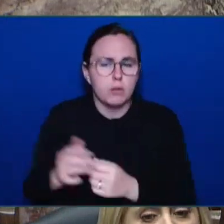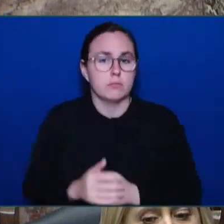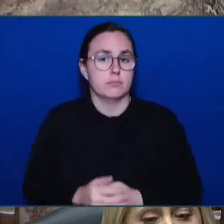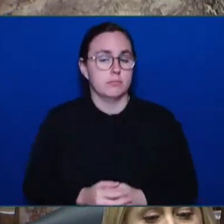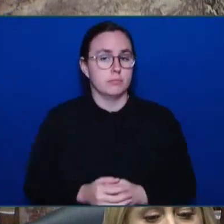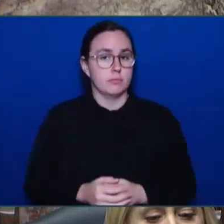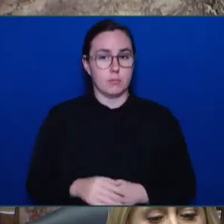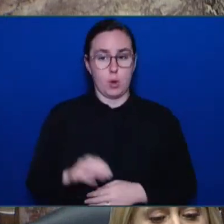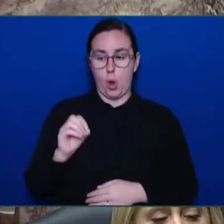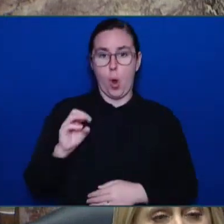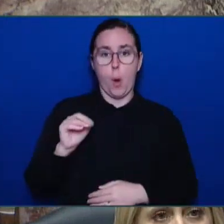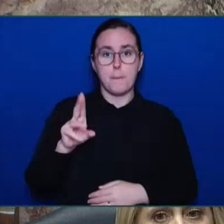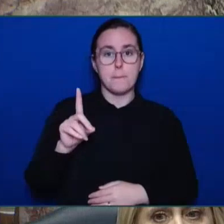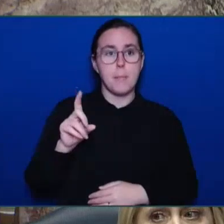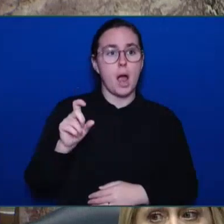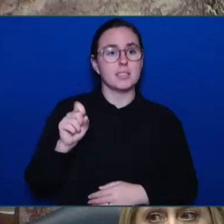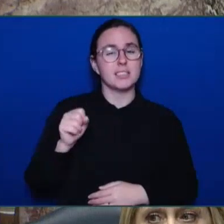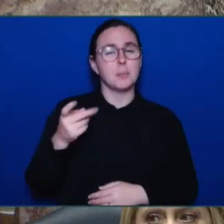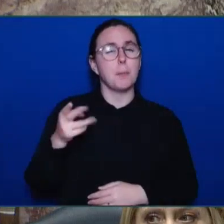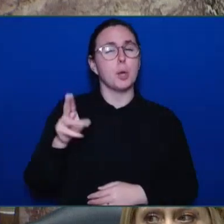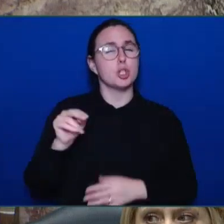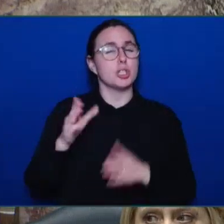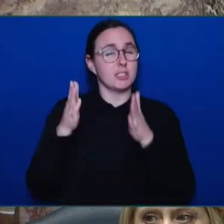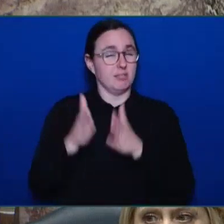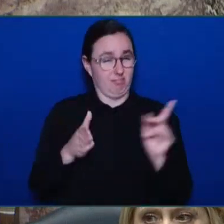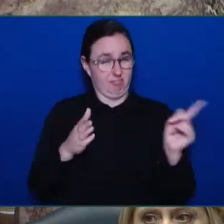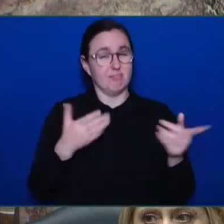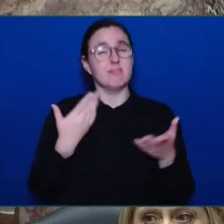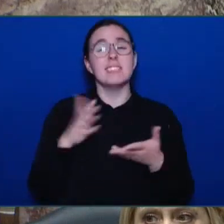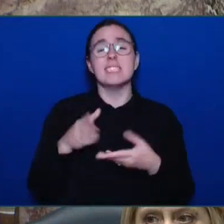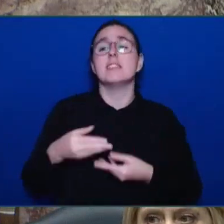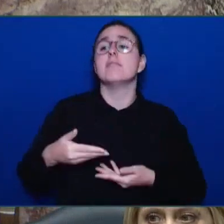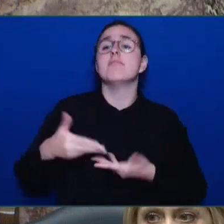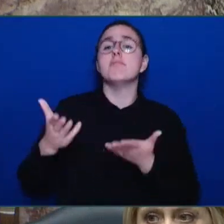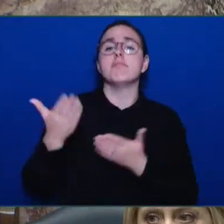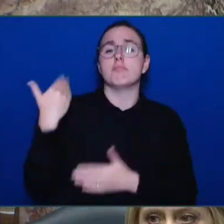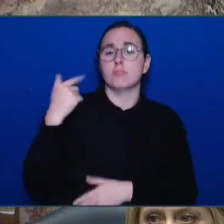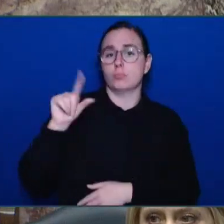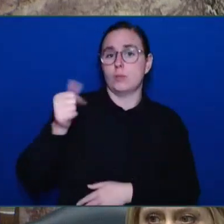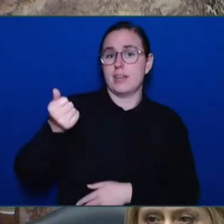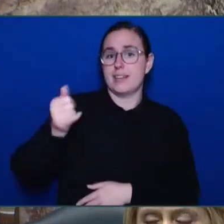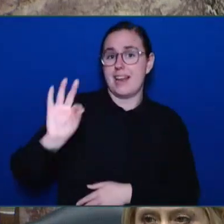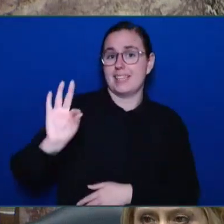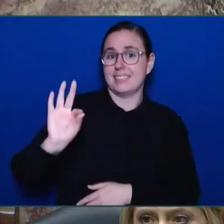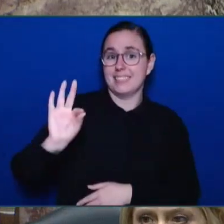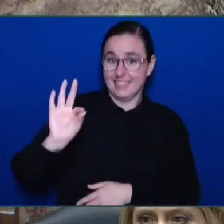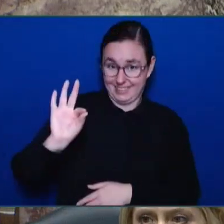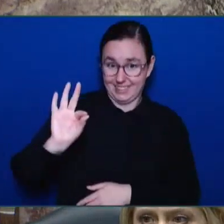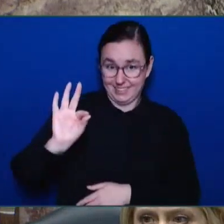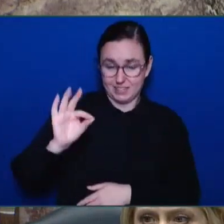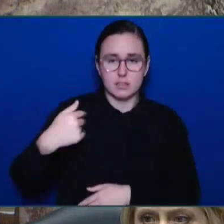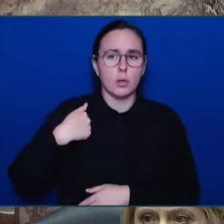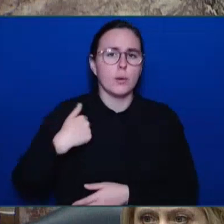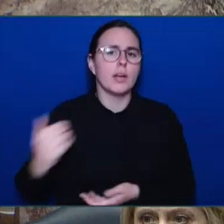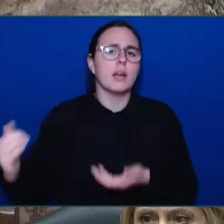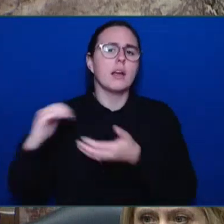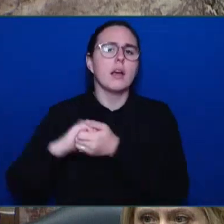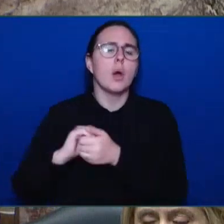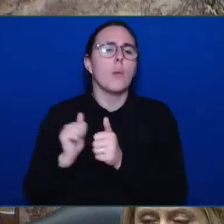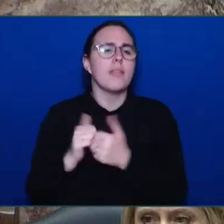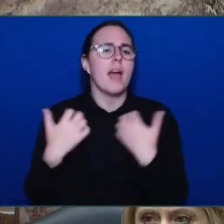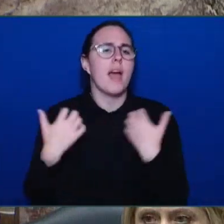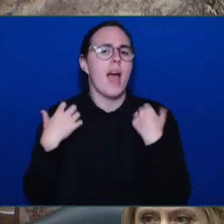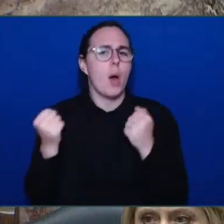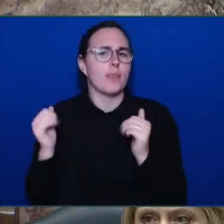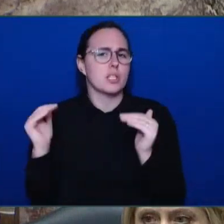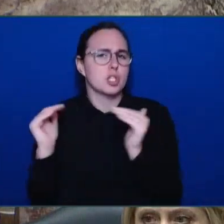in consultation with collaboration with Health Justice, education and curriculum for clinicians working on the front lines to